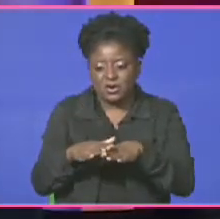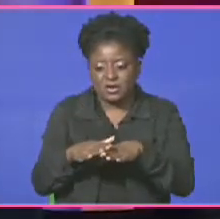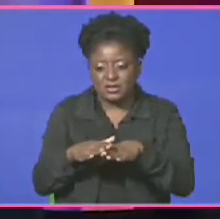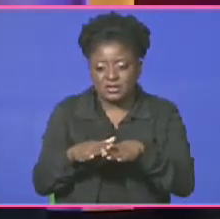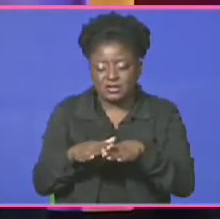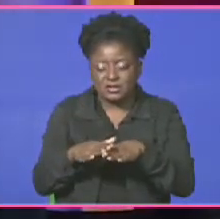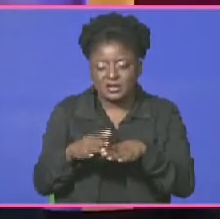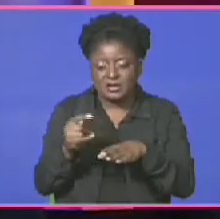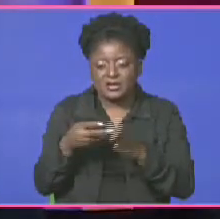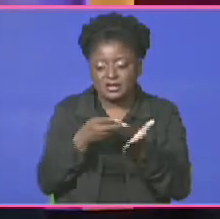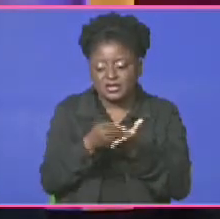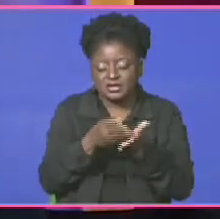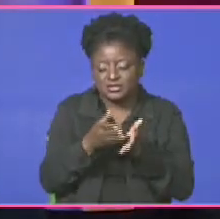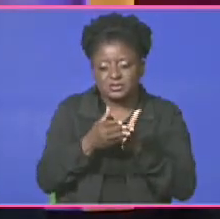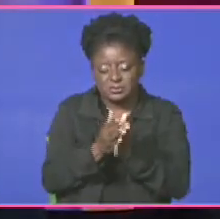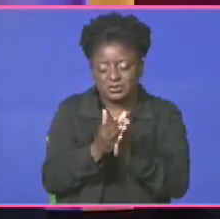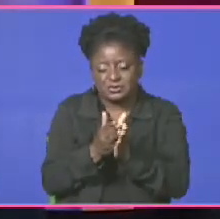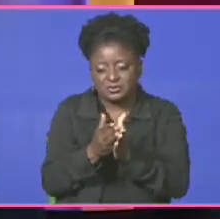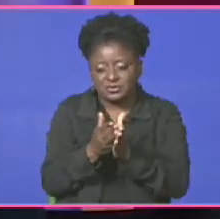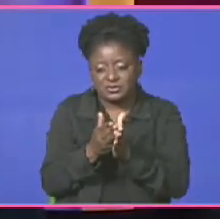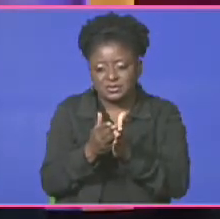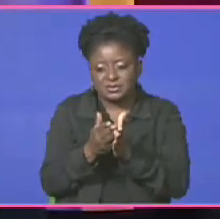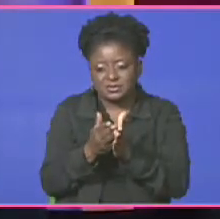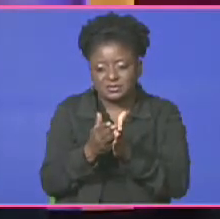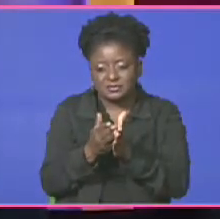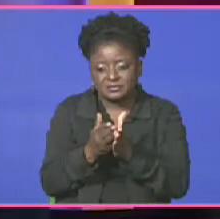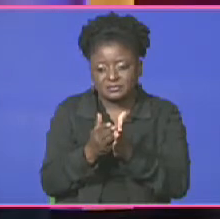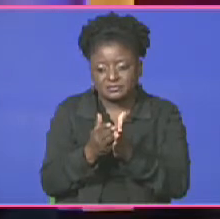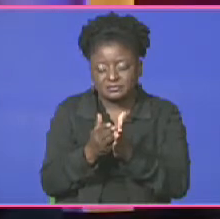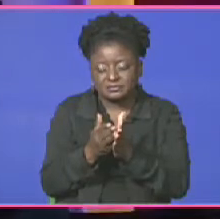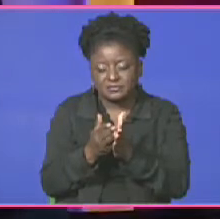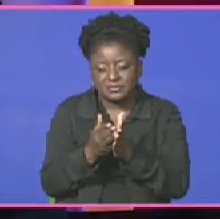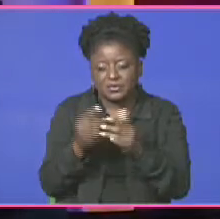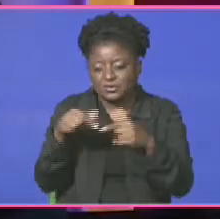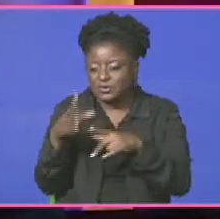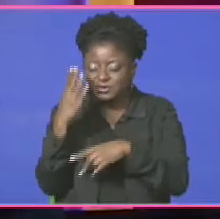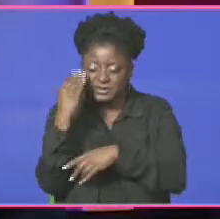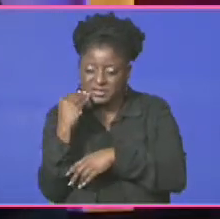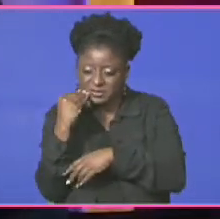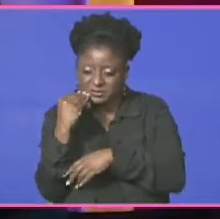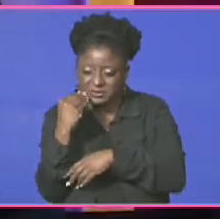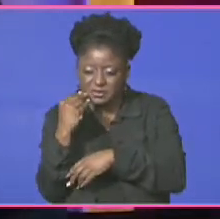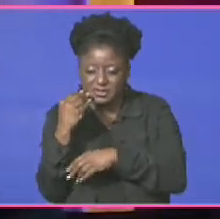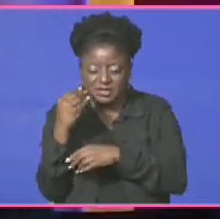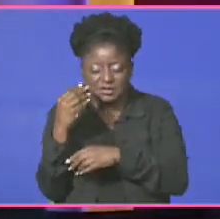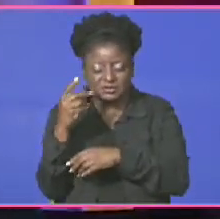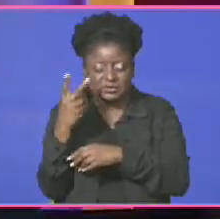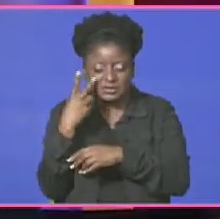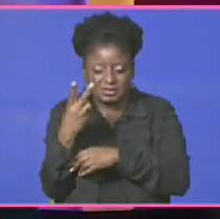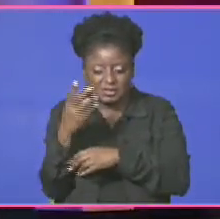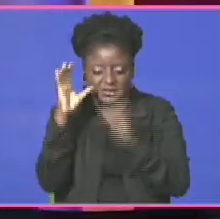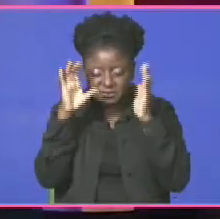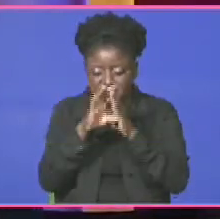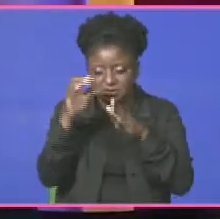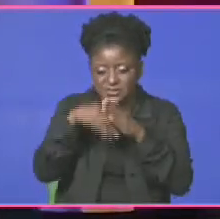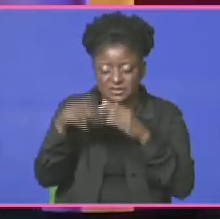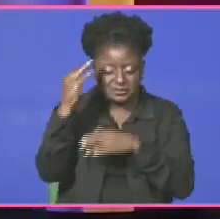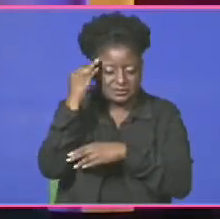wake up because you still have that picture in your head. And the good thing about it, you could cover other events that suppress most of it.